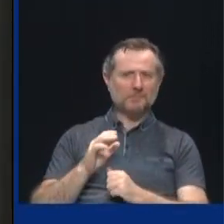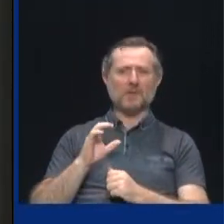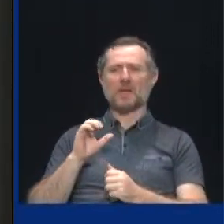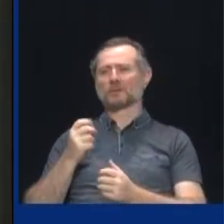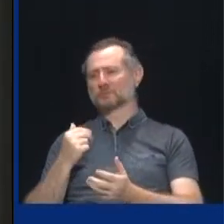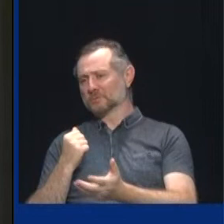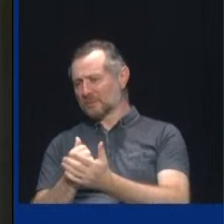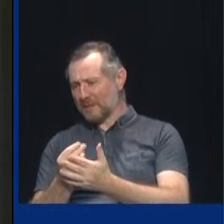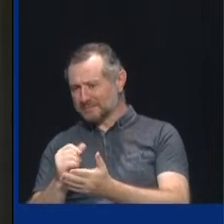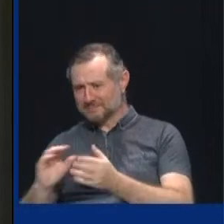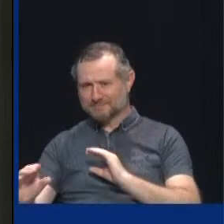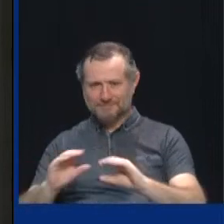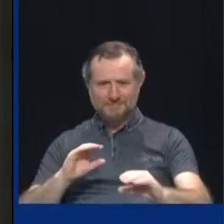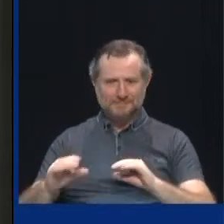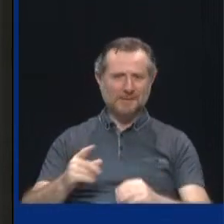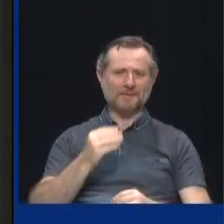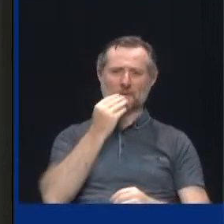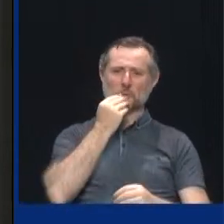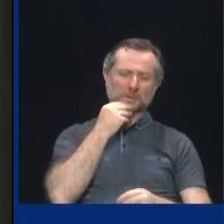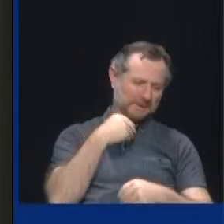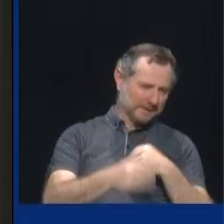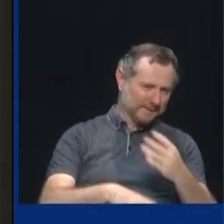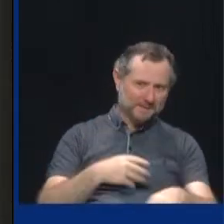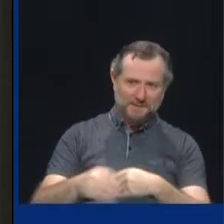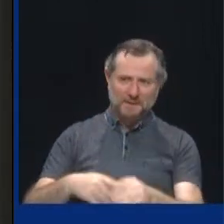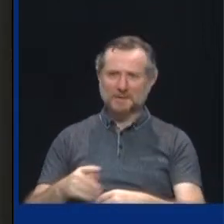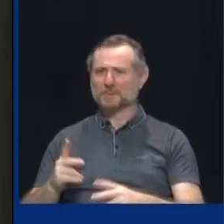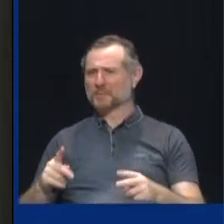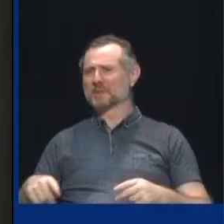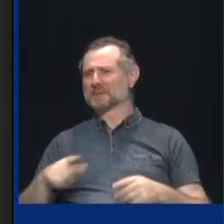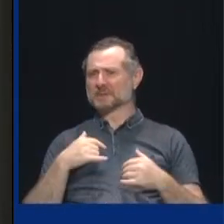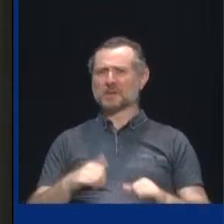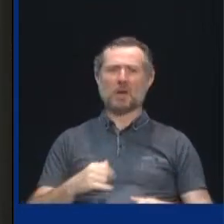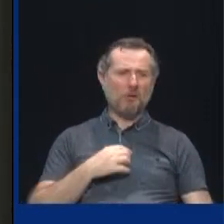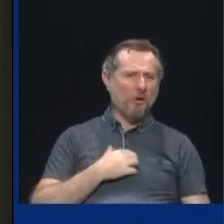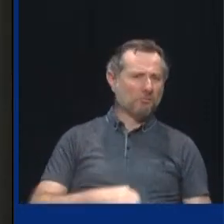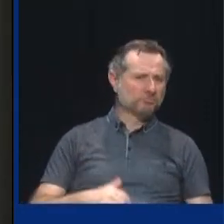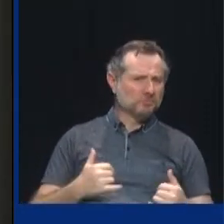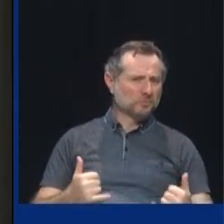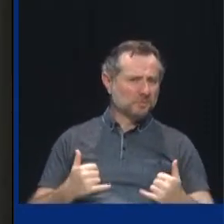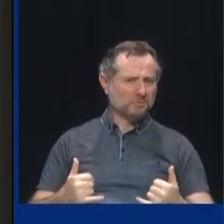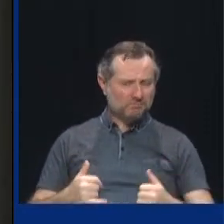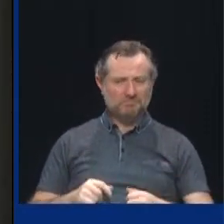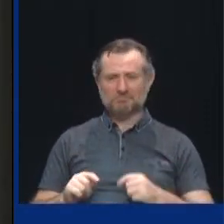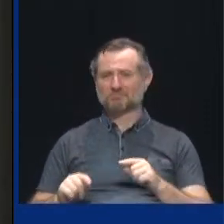this day, people are still hungry. The vaccination is the